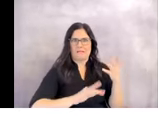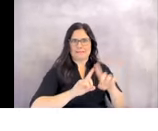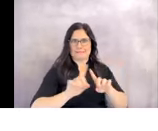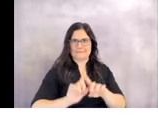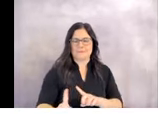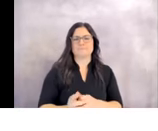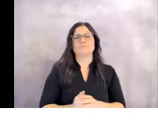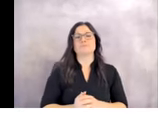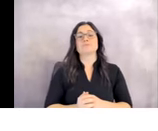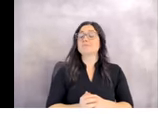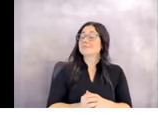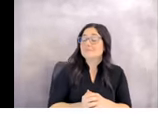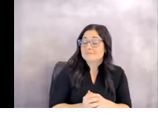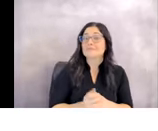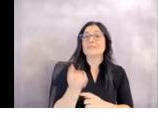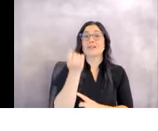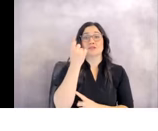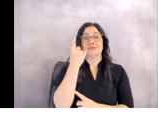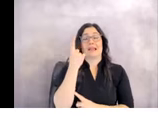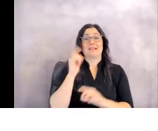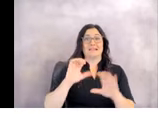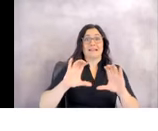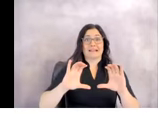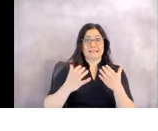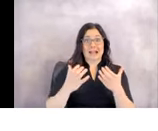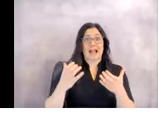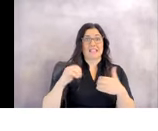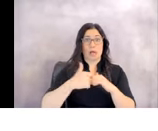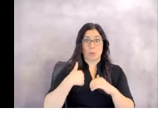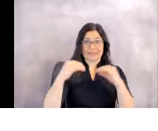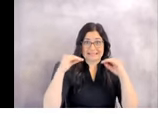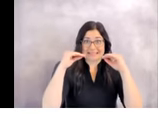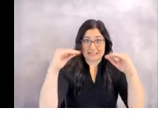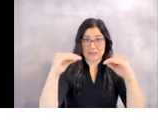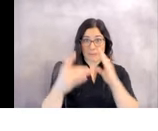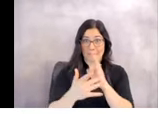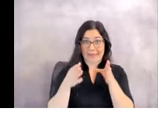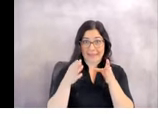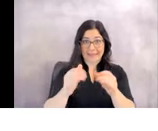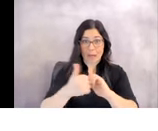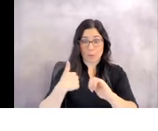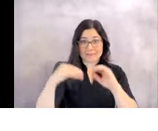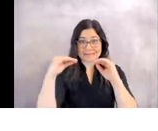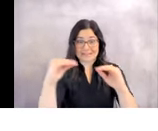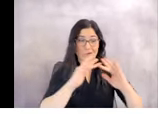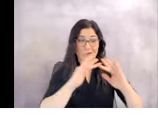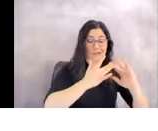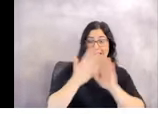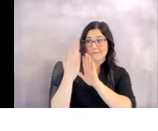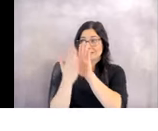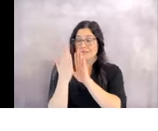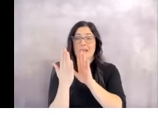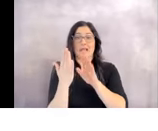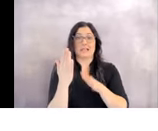there's a lot of different variables on our class pedagogy. And whether it's online or hybrid or face-to-face, or